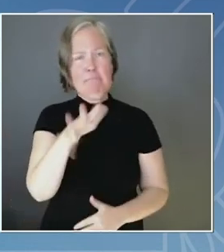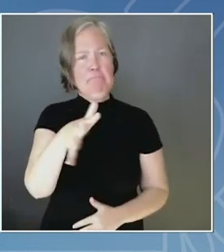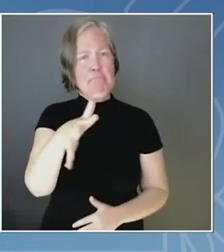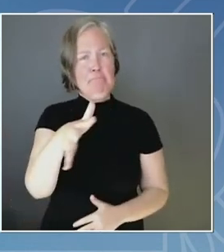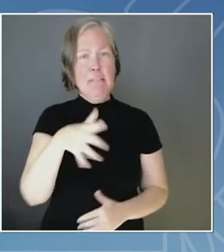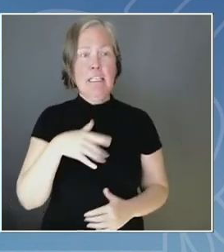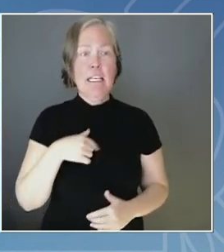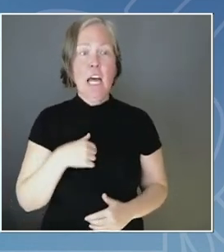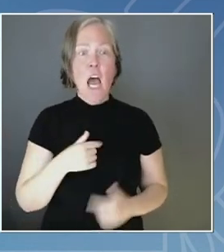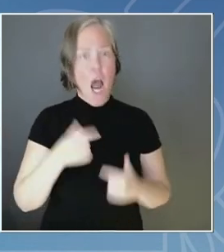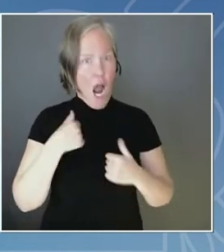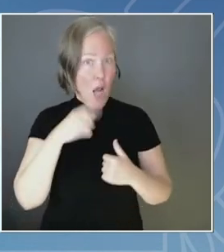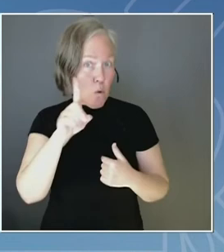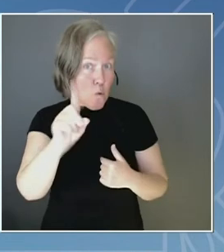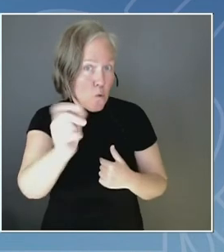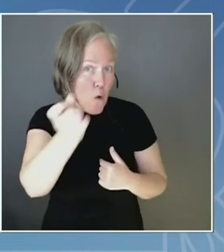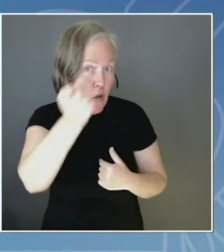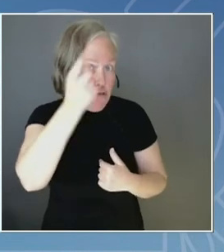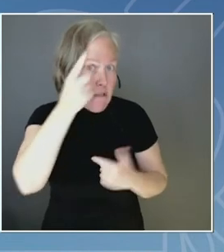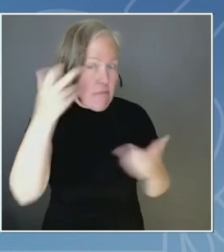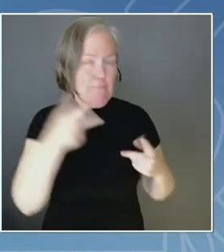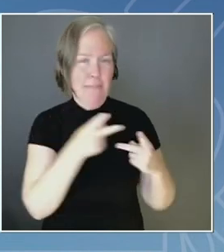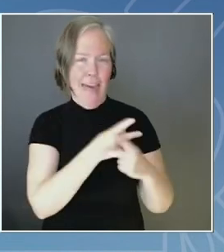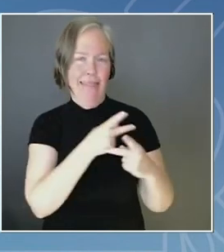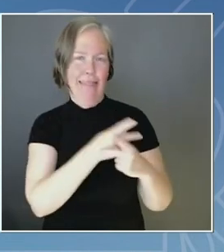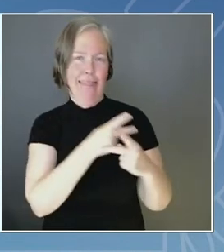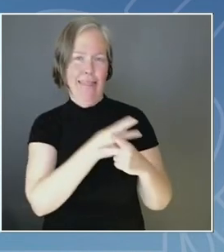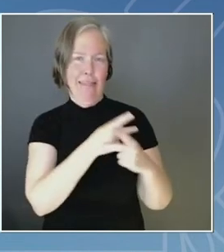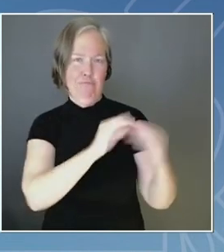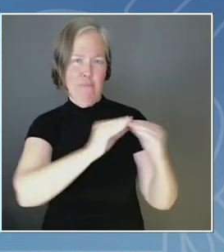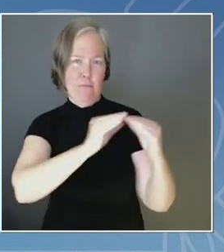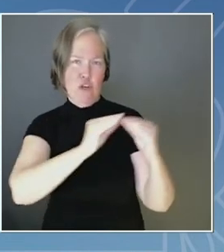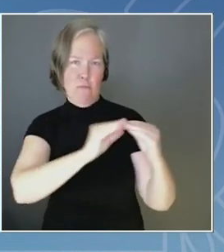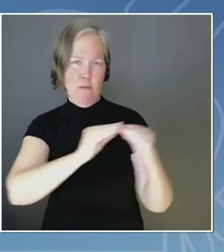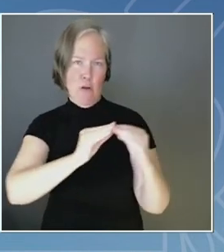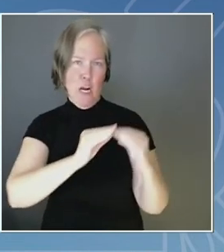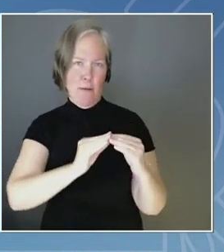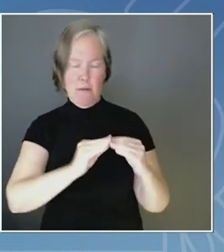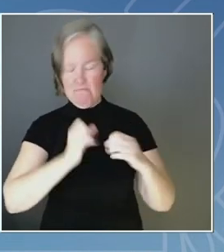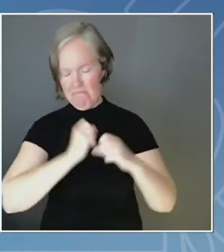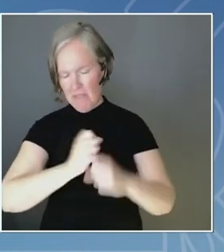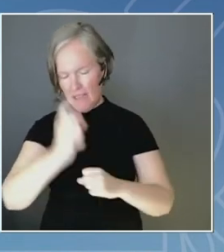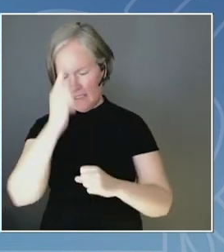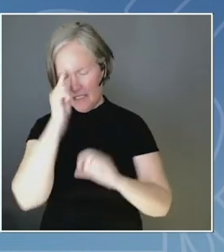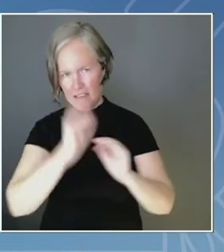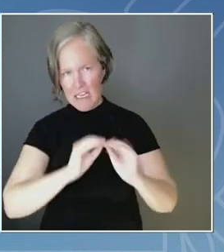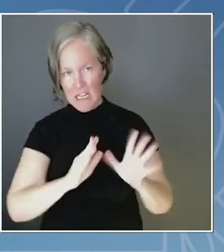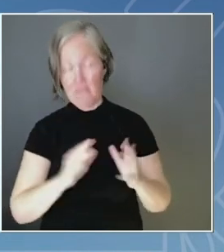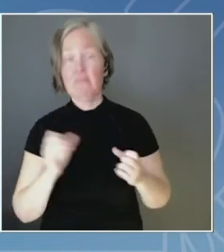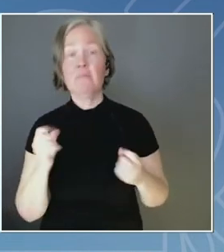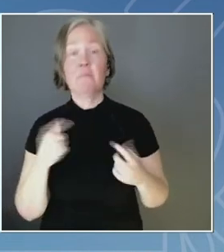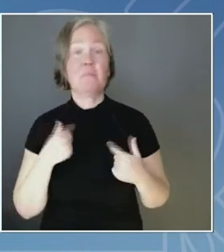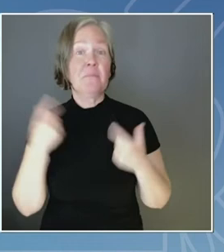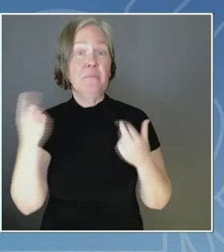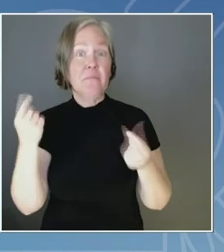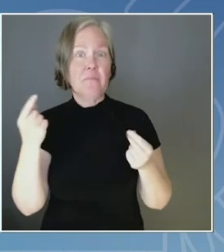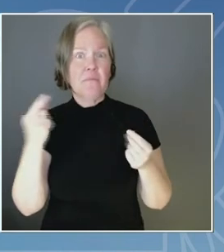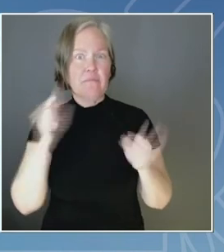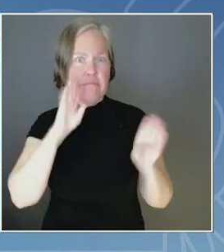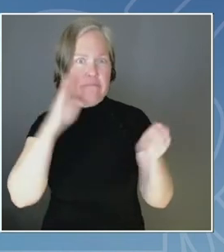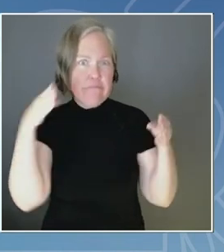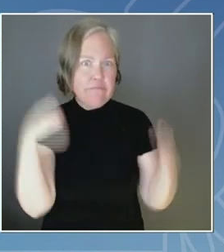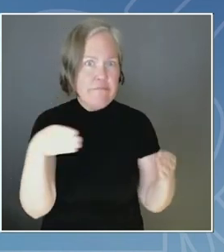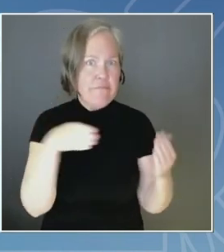is math. And that's the only thing that it makes sense. So I started spending more time reading